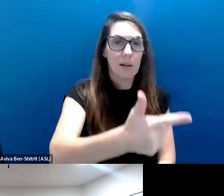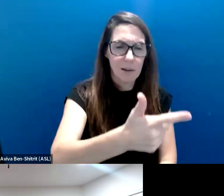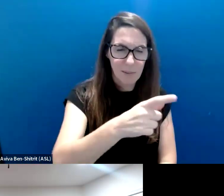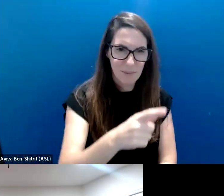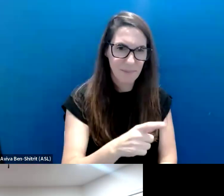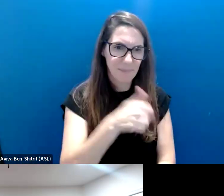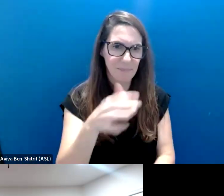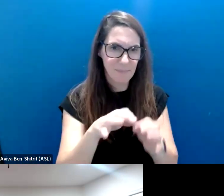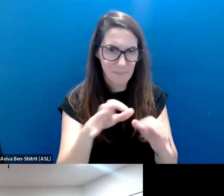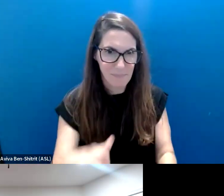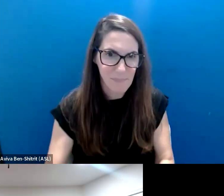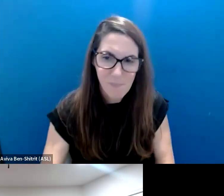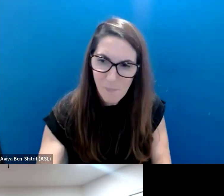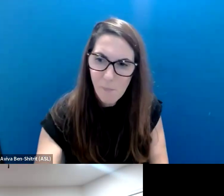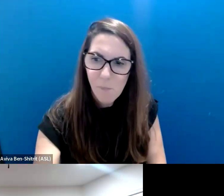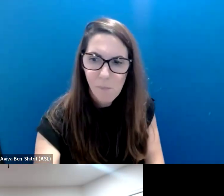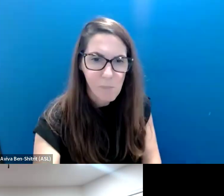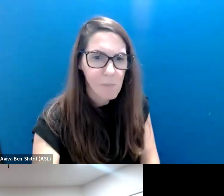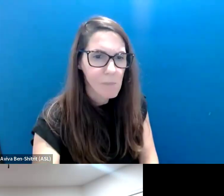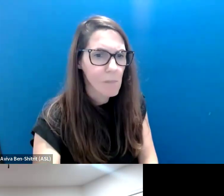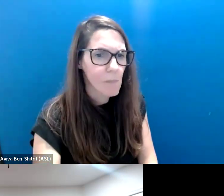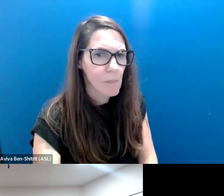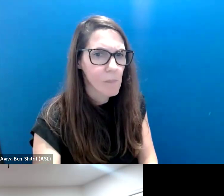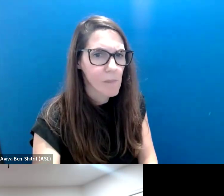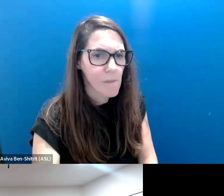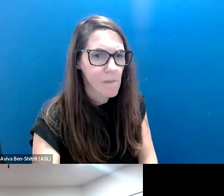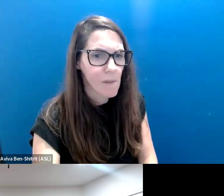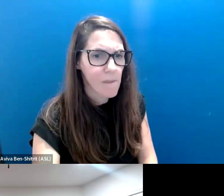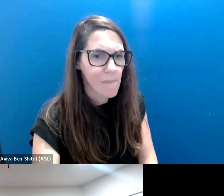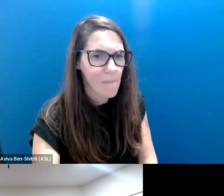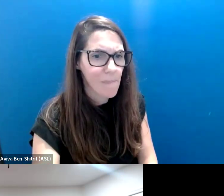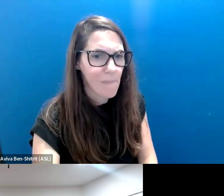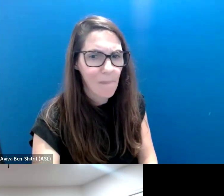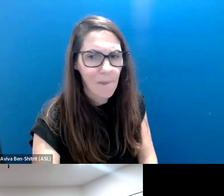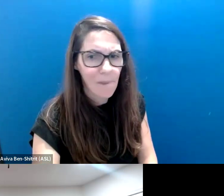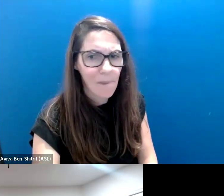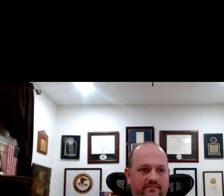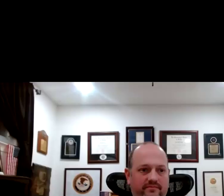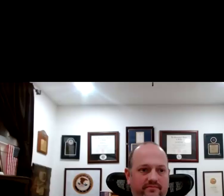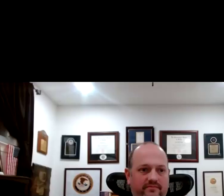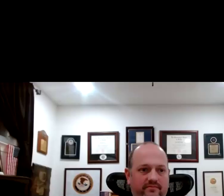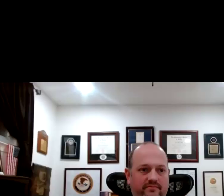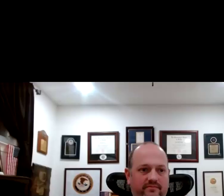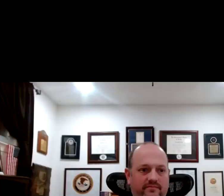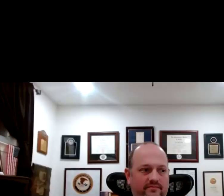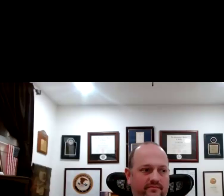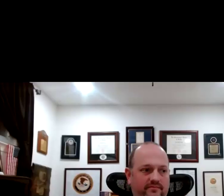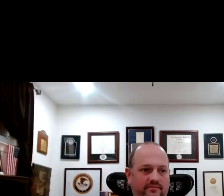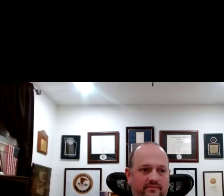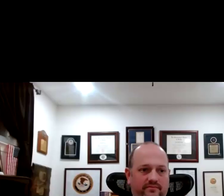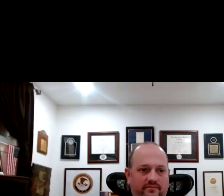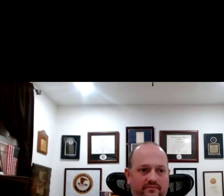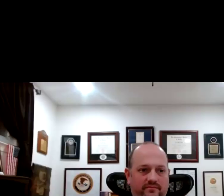Great, thank you. I would just add to that in response to your question, Josh, a lot of what we have planned for sort of that